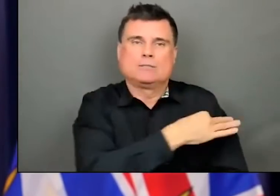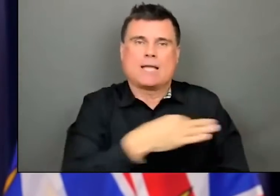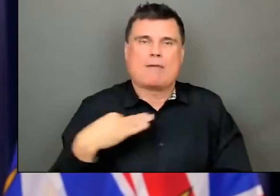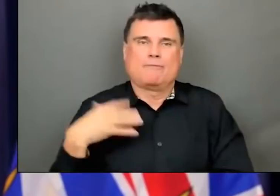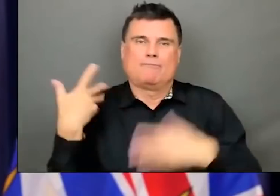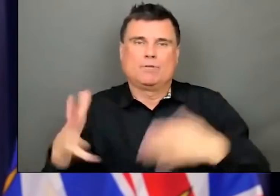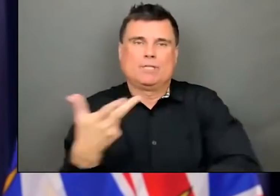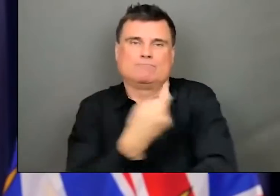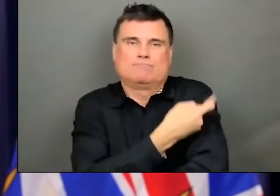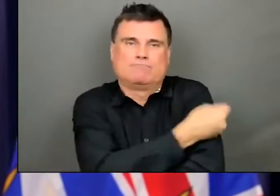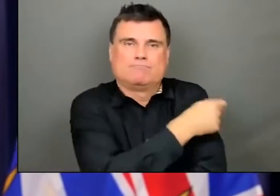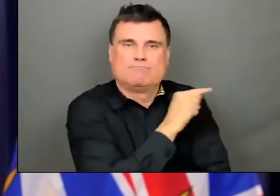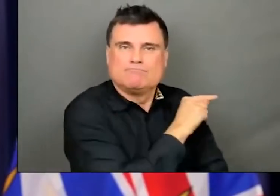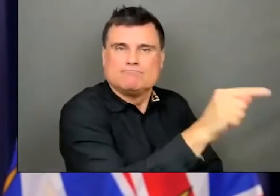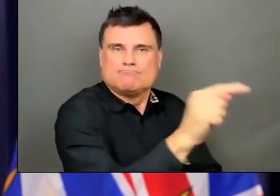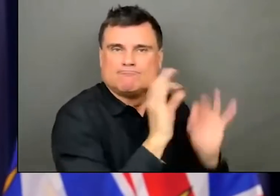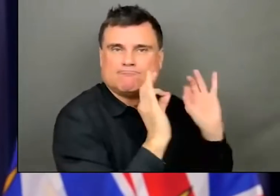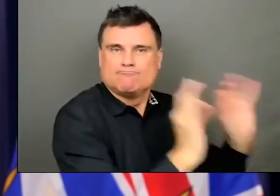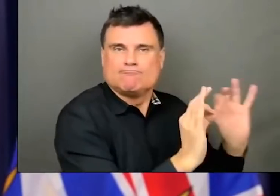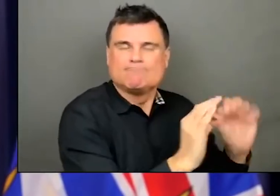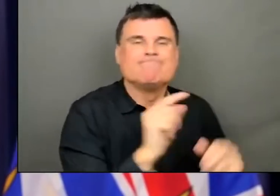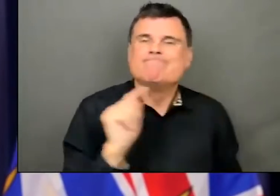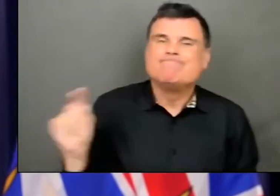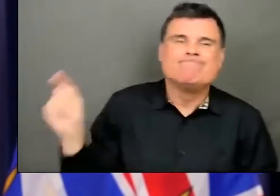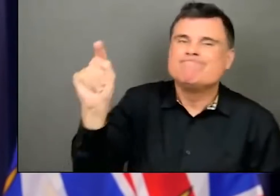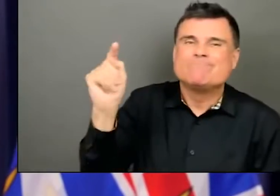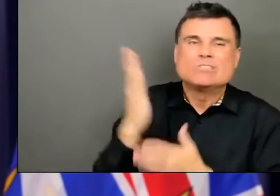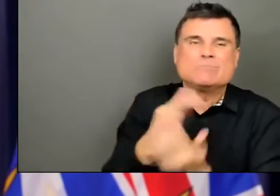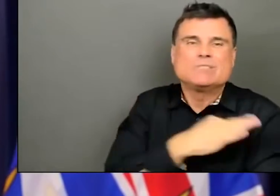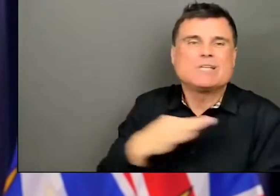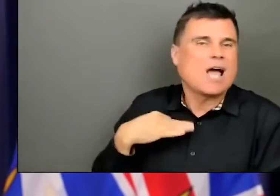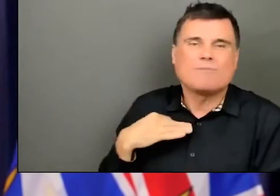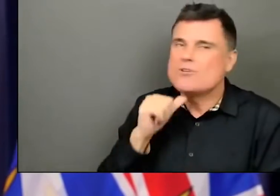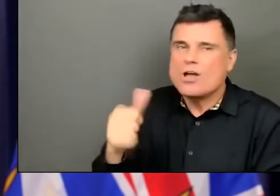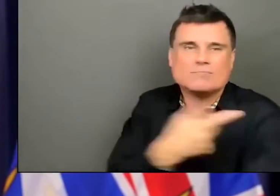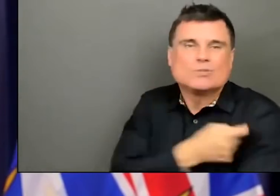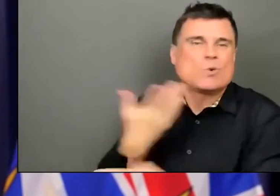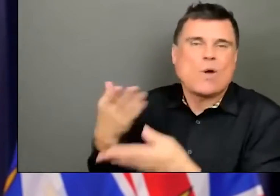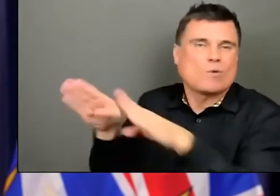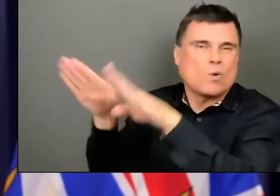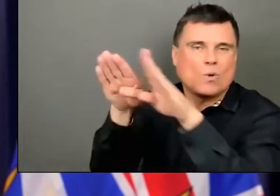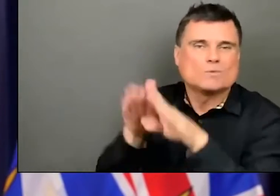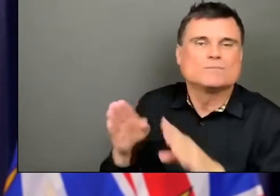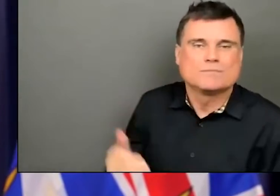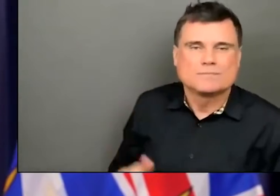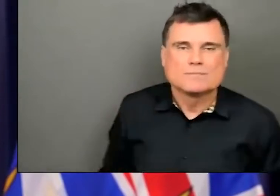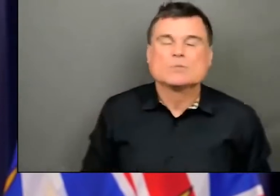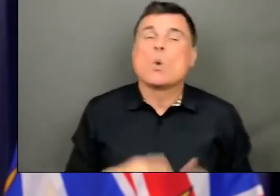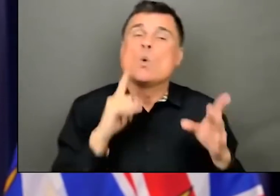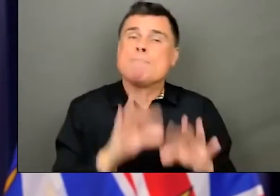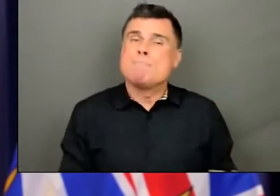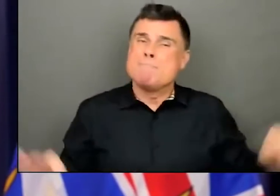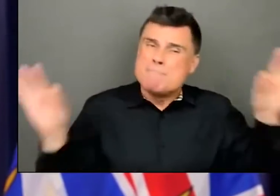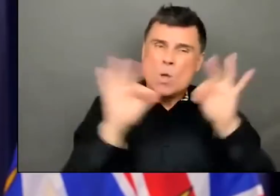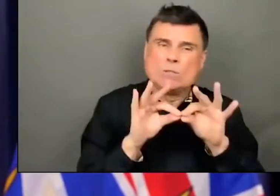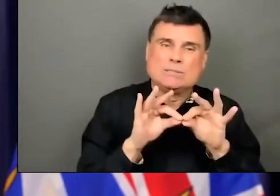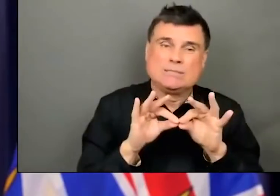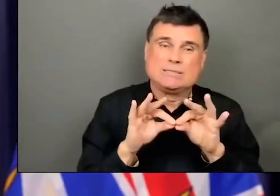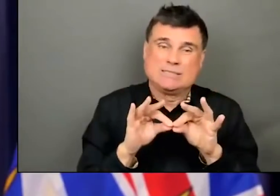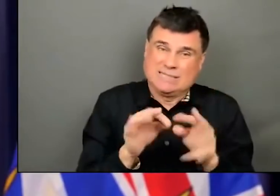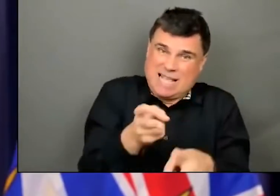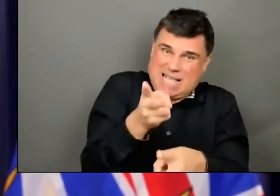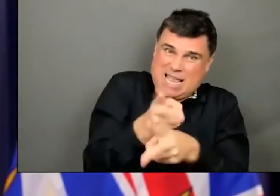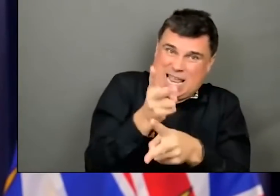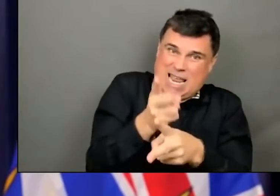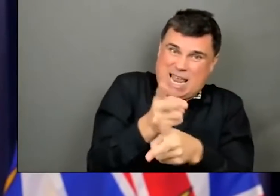to be reduced daily at the hospital to support the ongoing need for critical care. Royal Jubilee Hospital will continue to have 1 operating